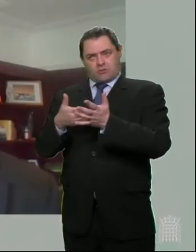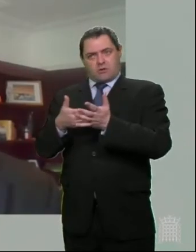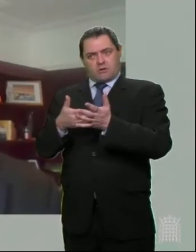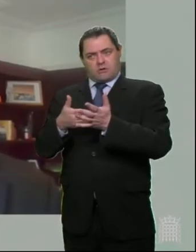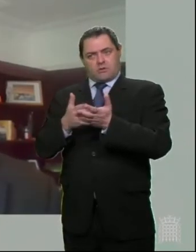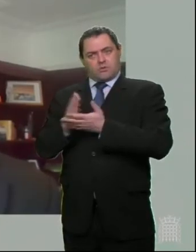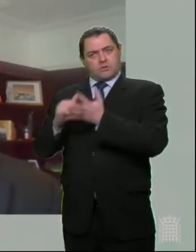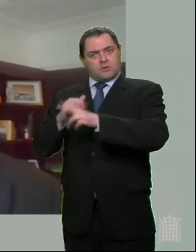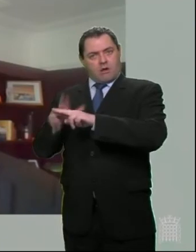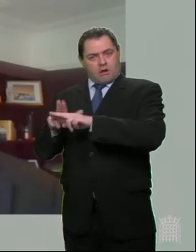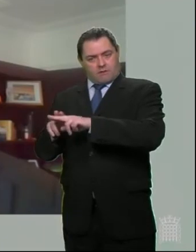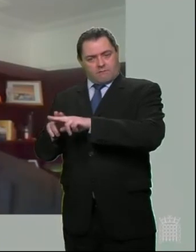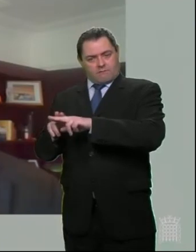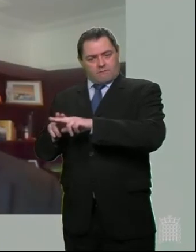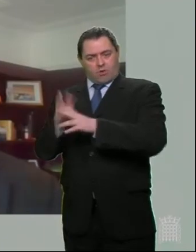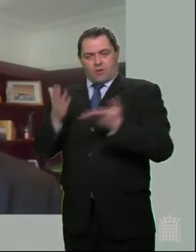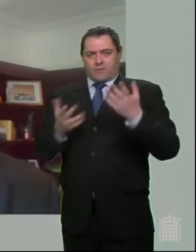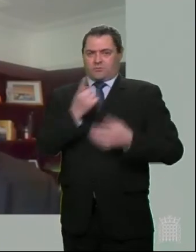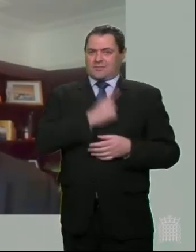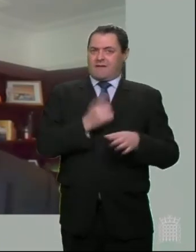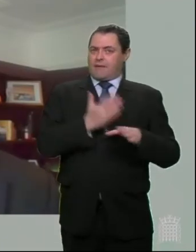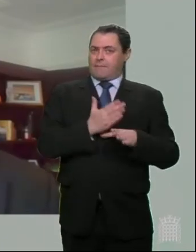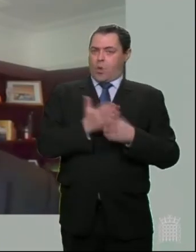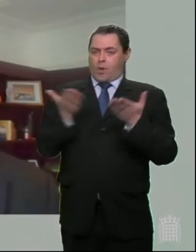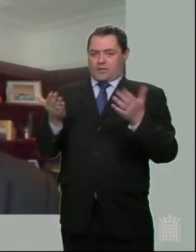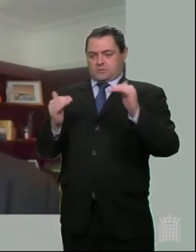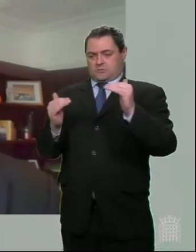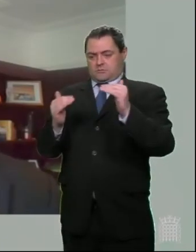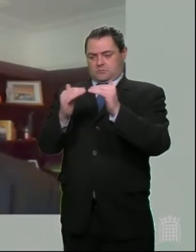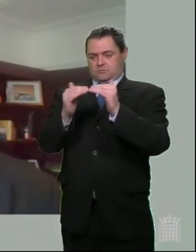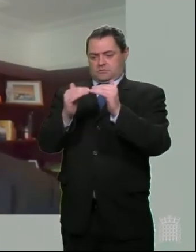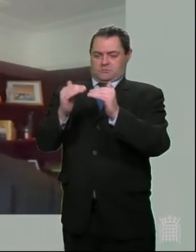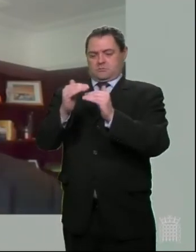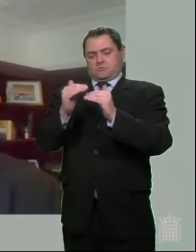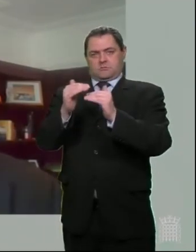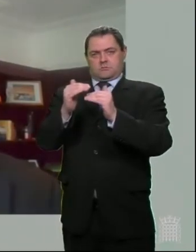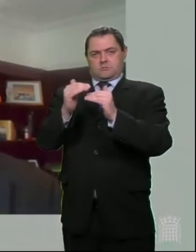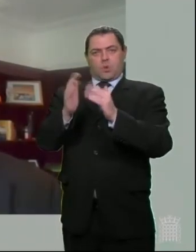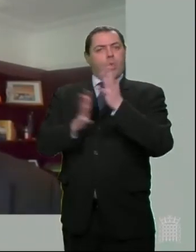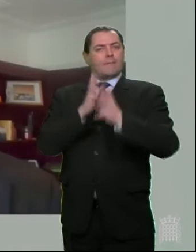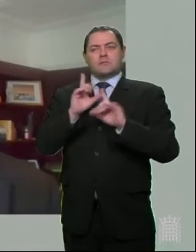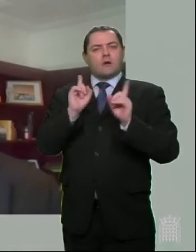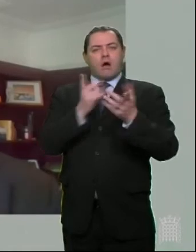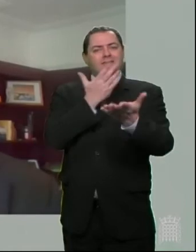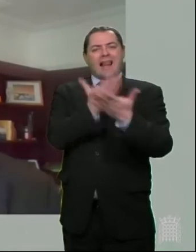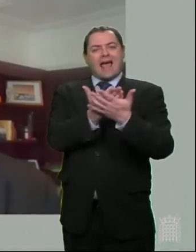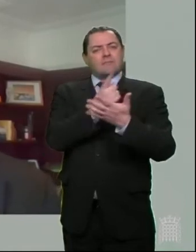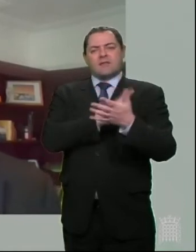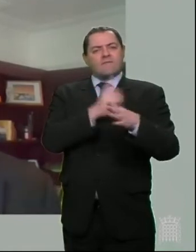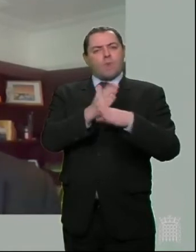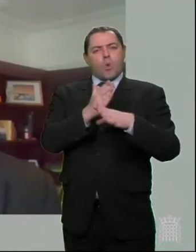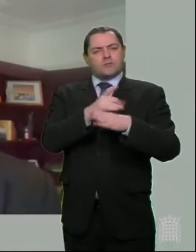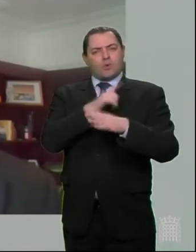than her earnings in self-employment. As a result, she didn't qualify and still doesn't qualify for any